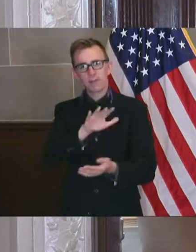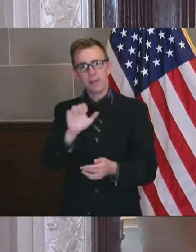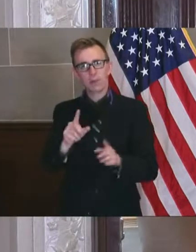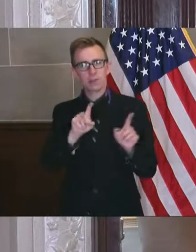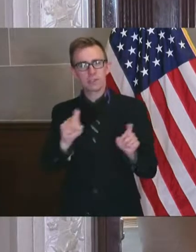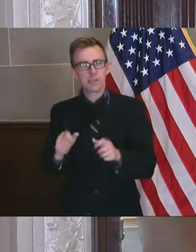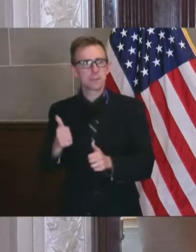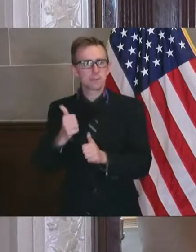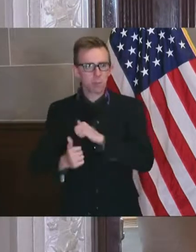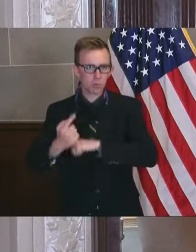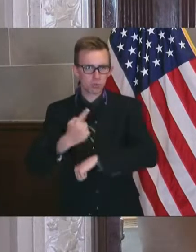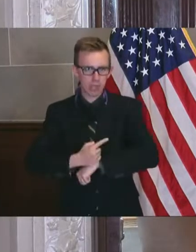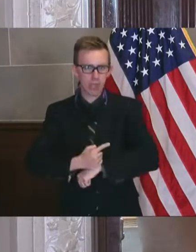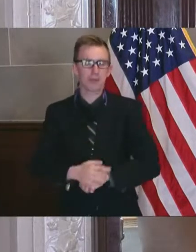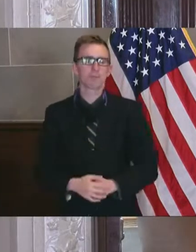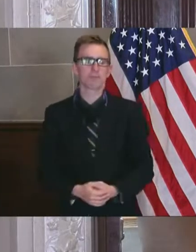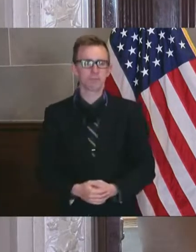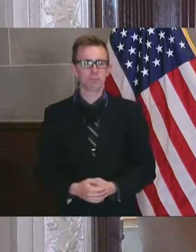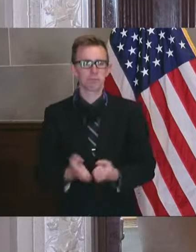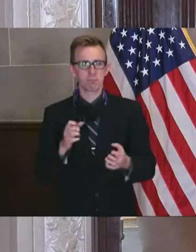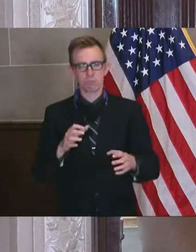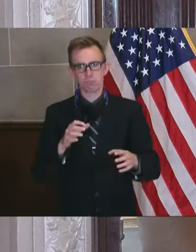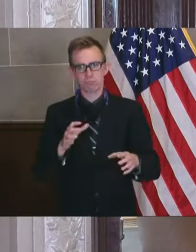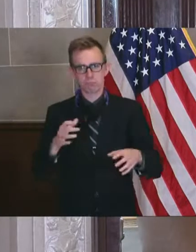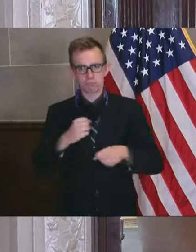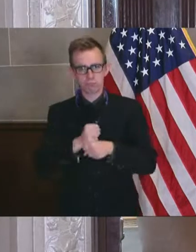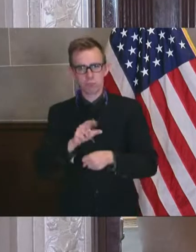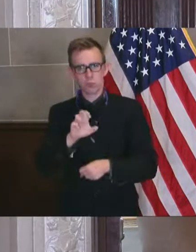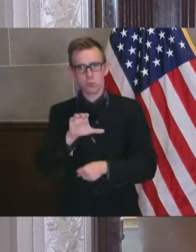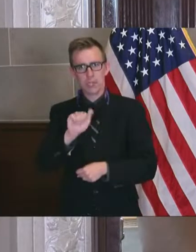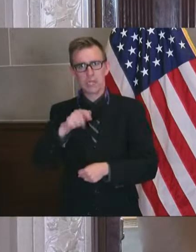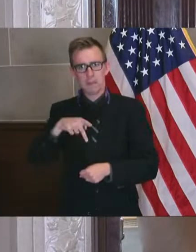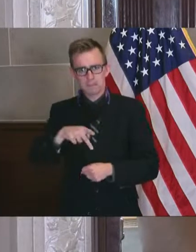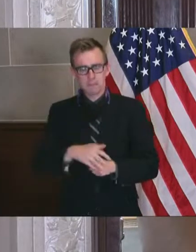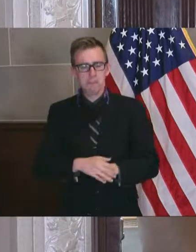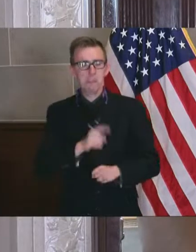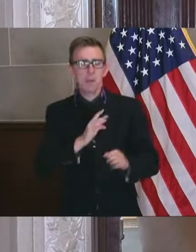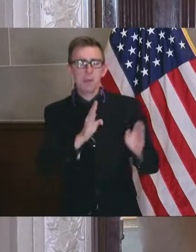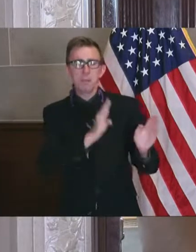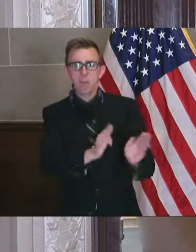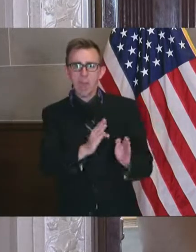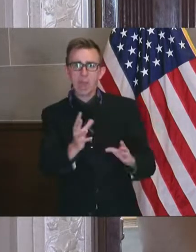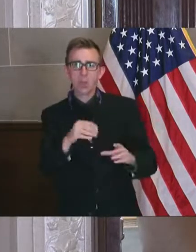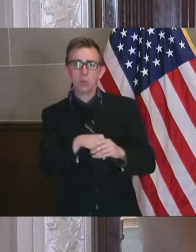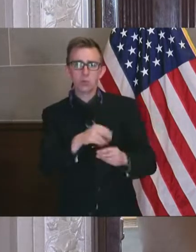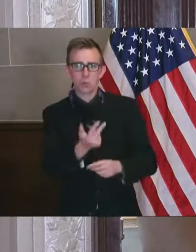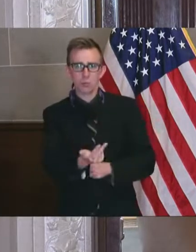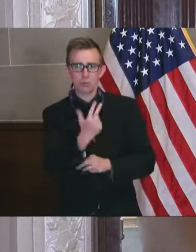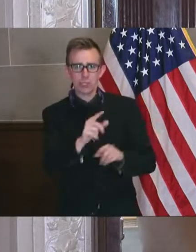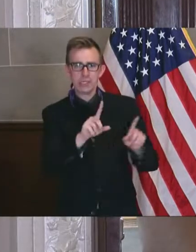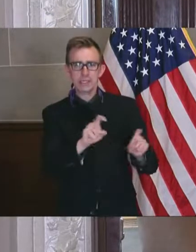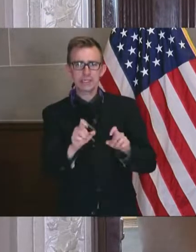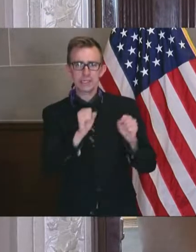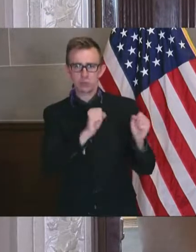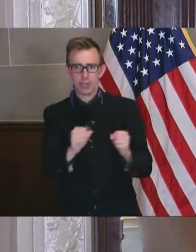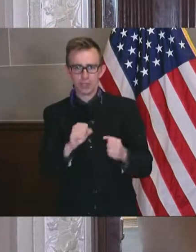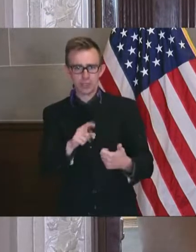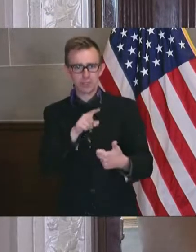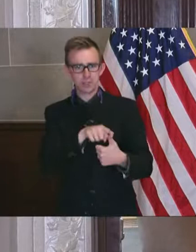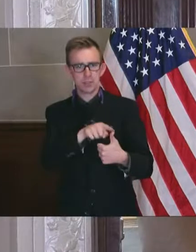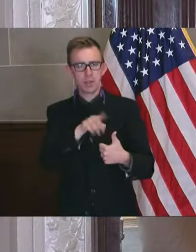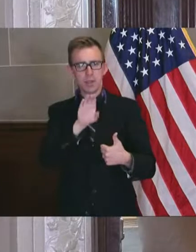per day. Just to recap, the plan includes 3 main testing strategies: